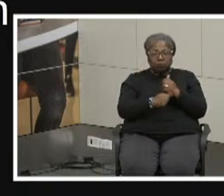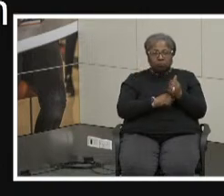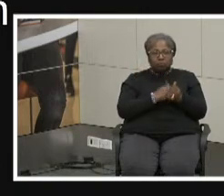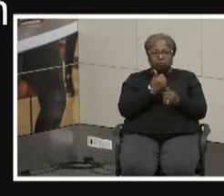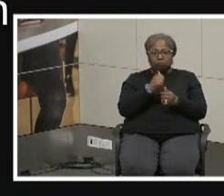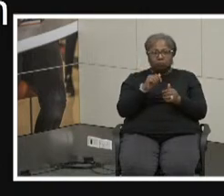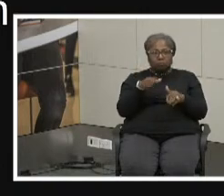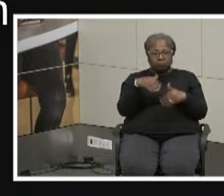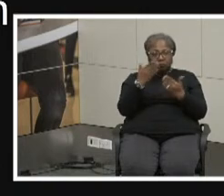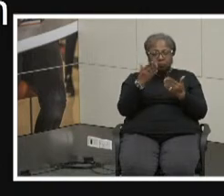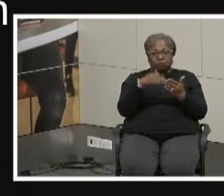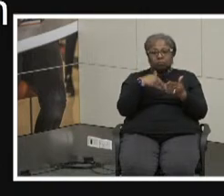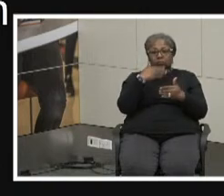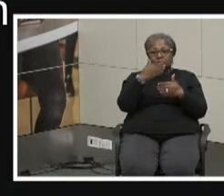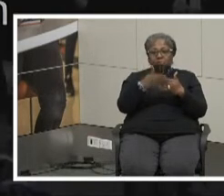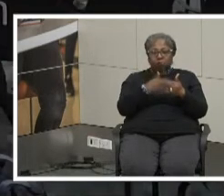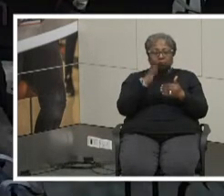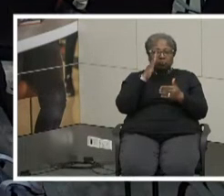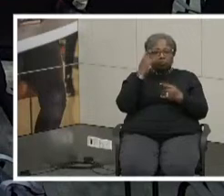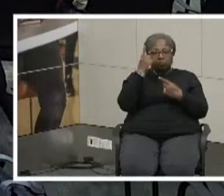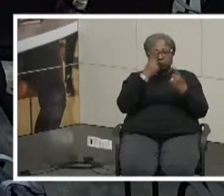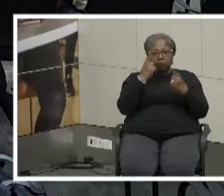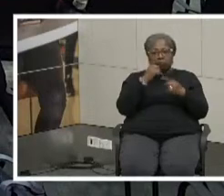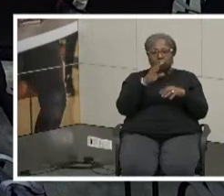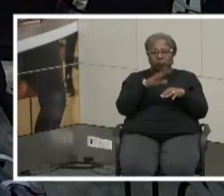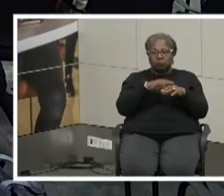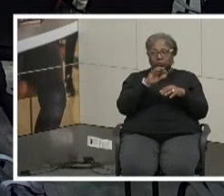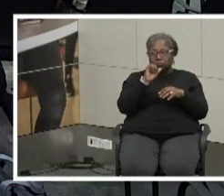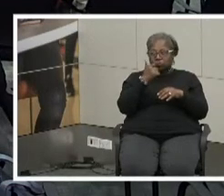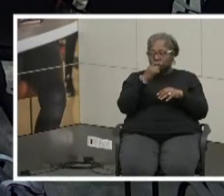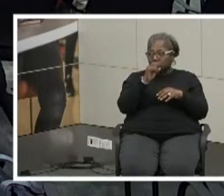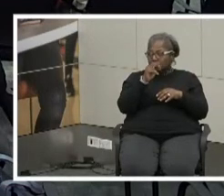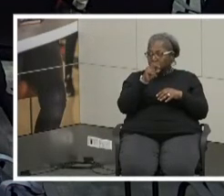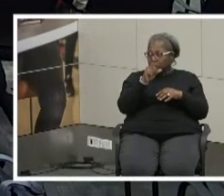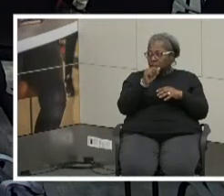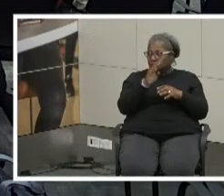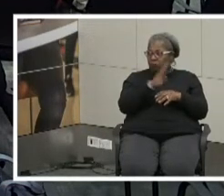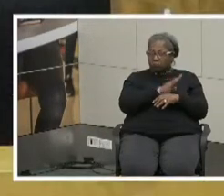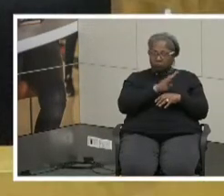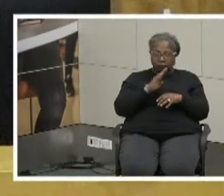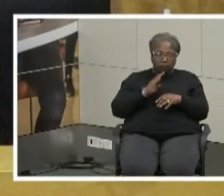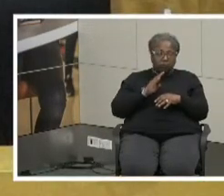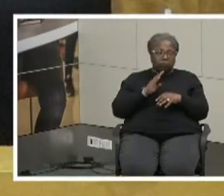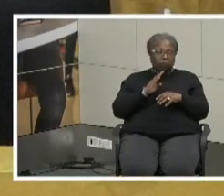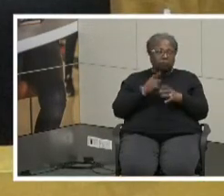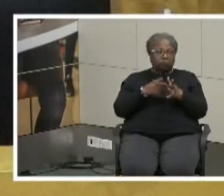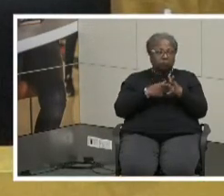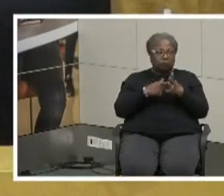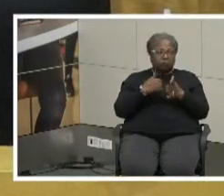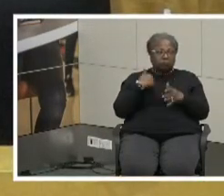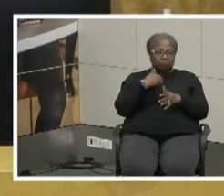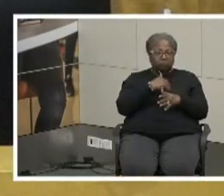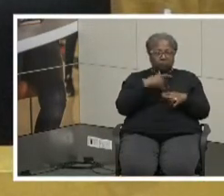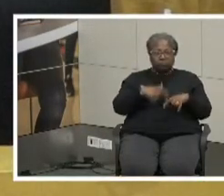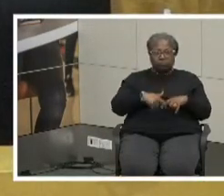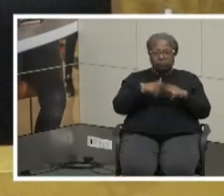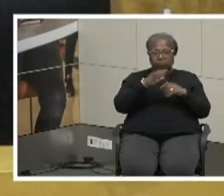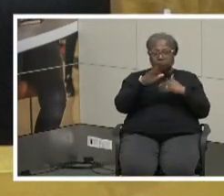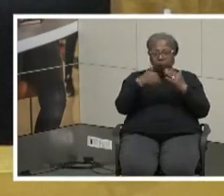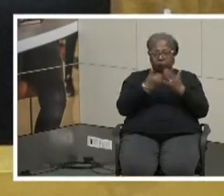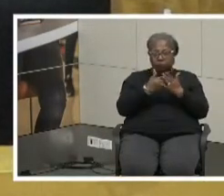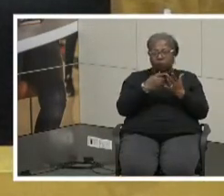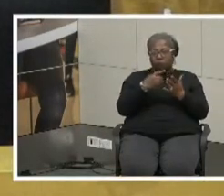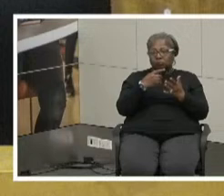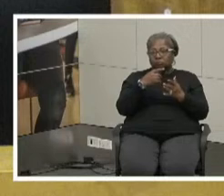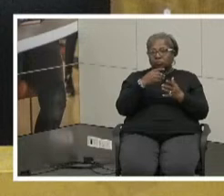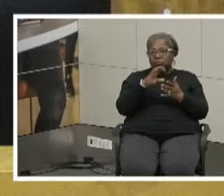no okay next we will consider action items on the agenda board policy requires board members to abstain from all discussion and votes pertaining